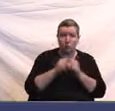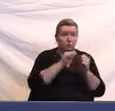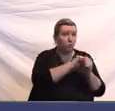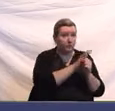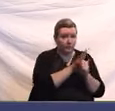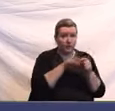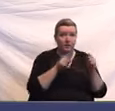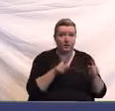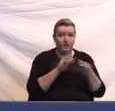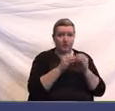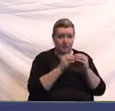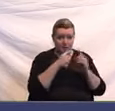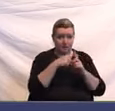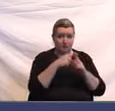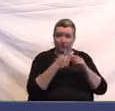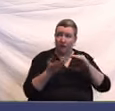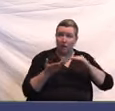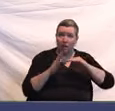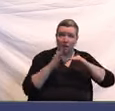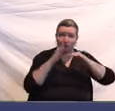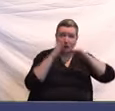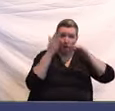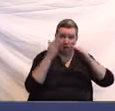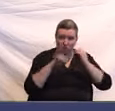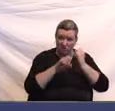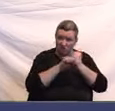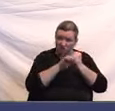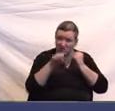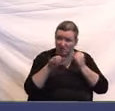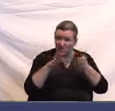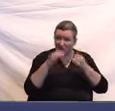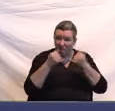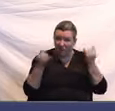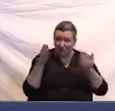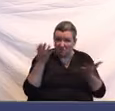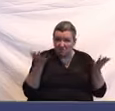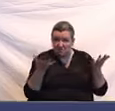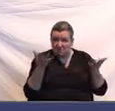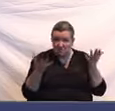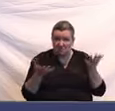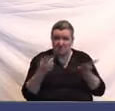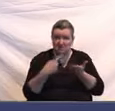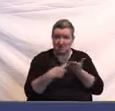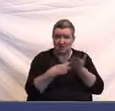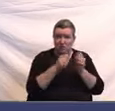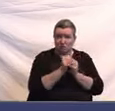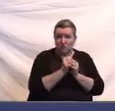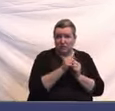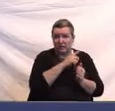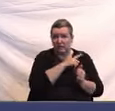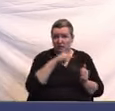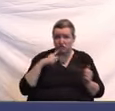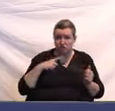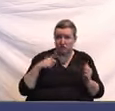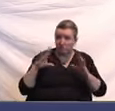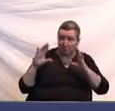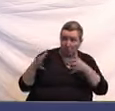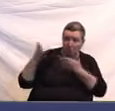are you considering extending those deadlines? And have you discussed doing so with legislative leadership?